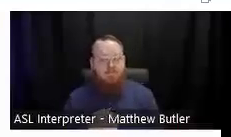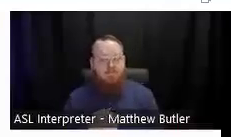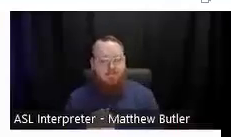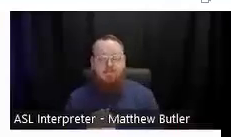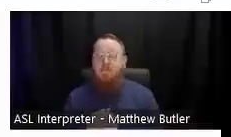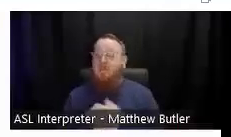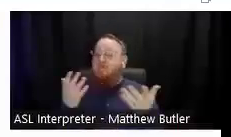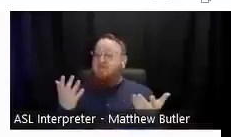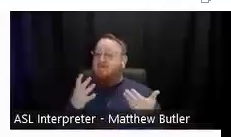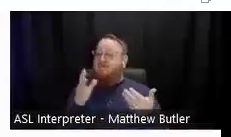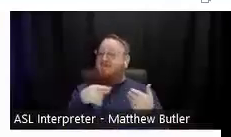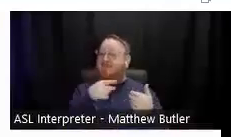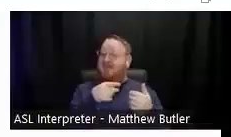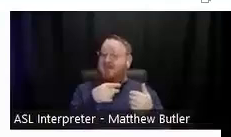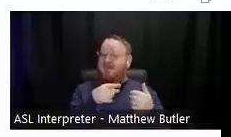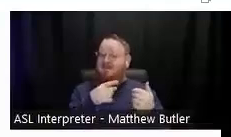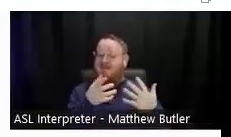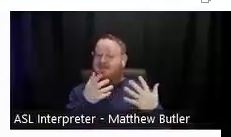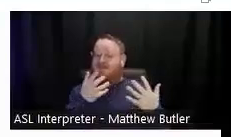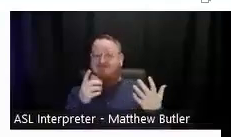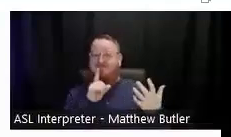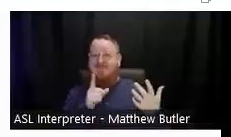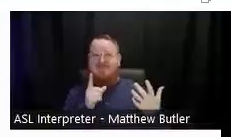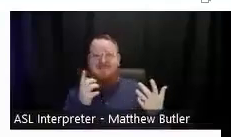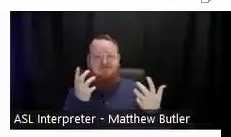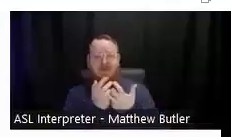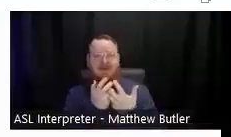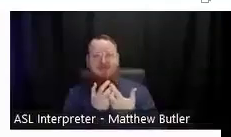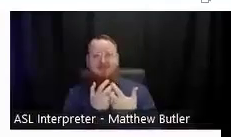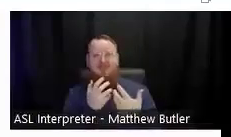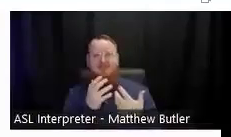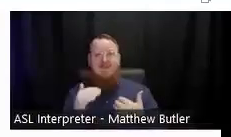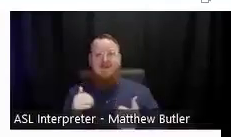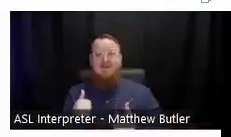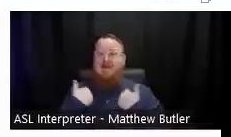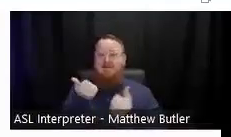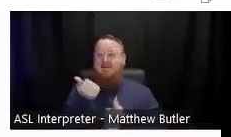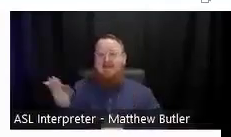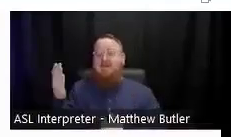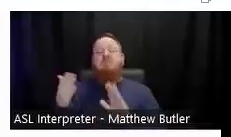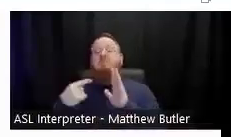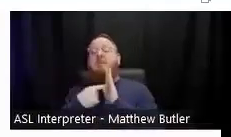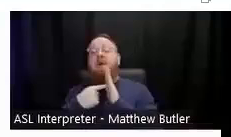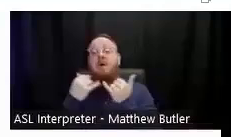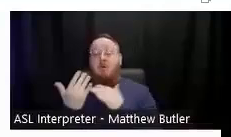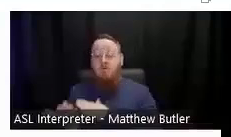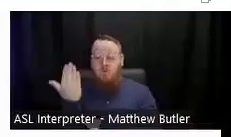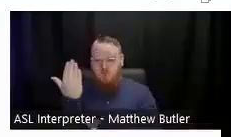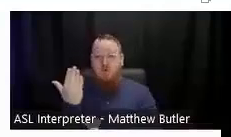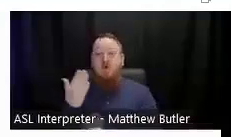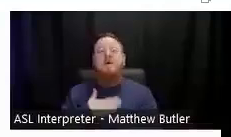also true of anything that's in life that you expect. So I saw one this morning from the center in my